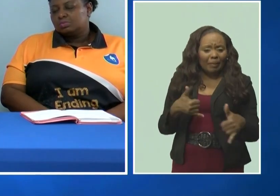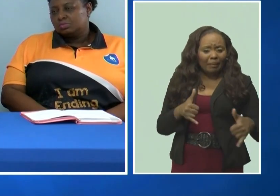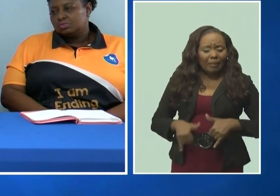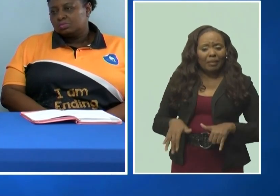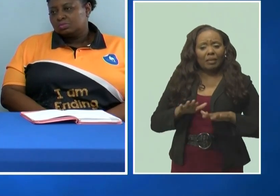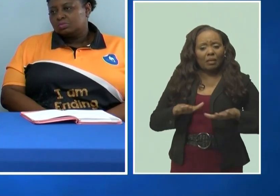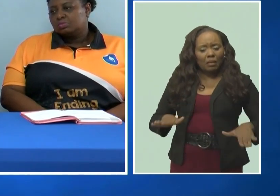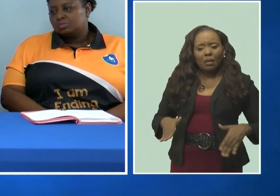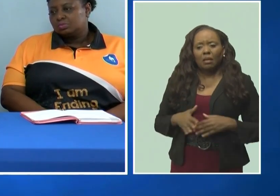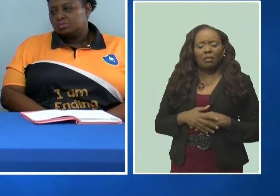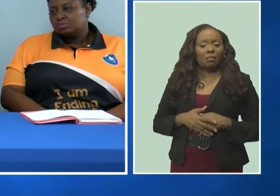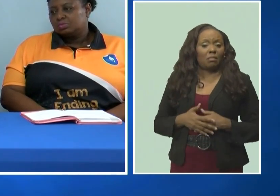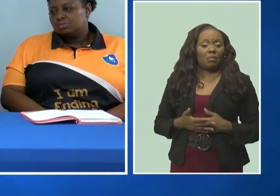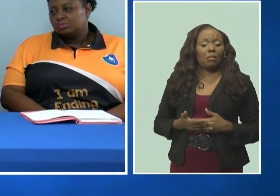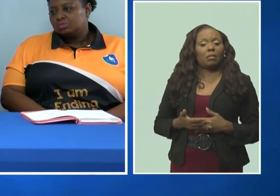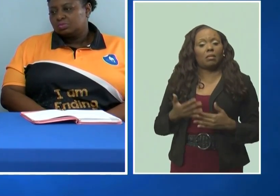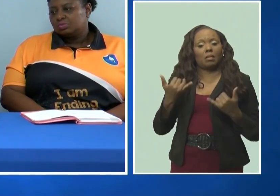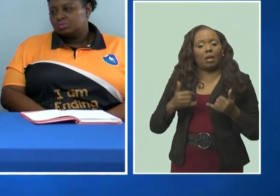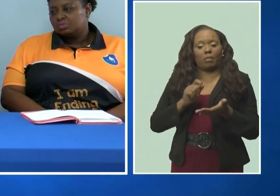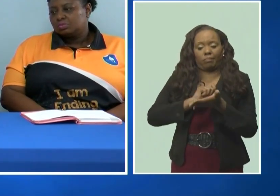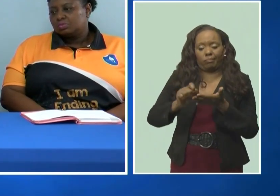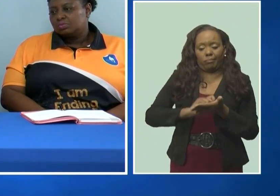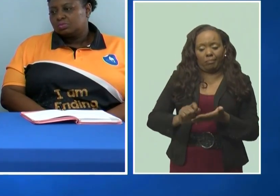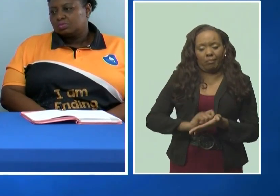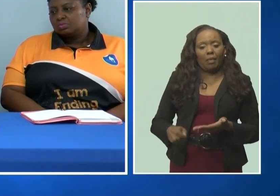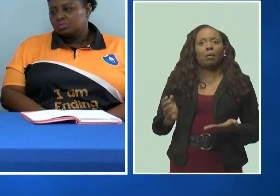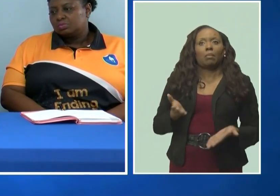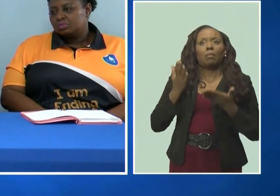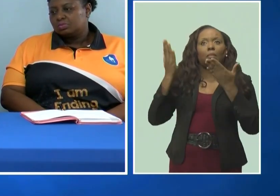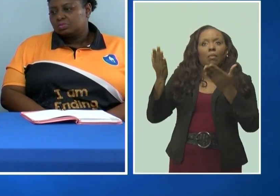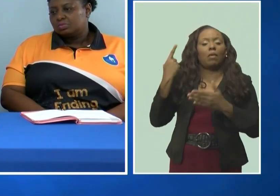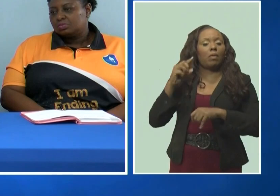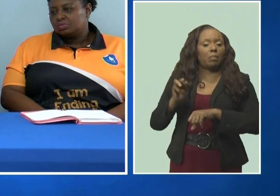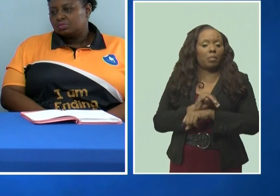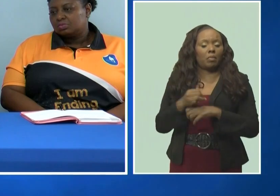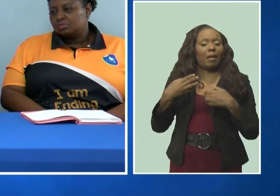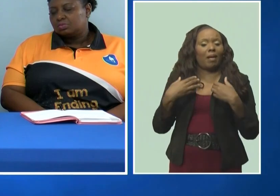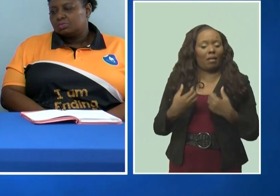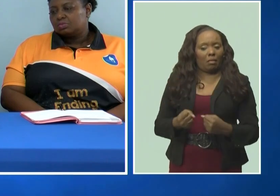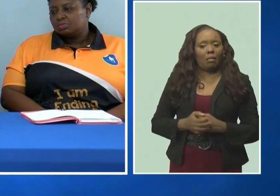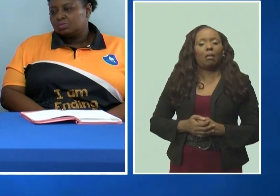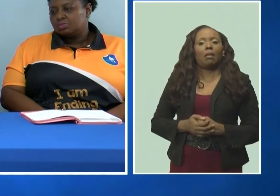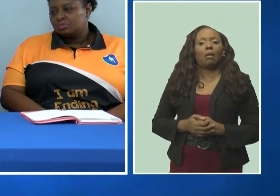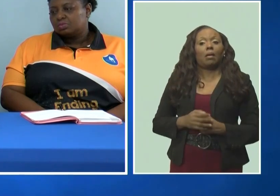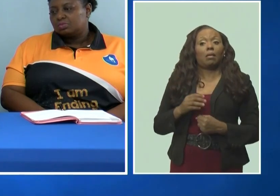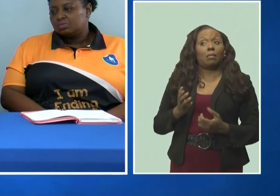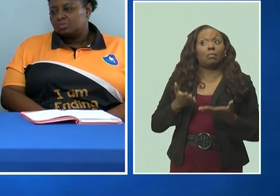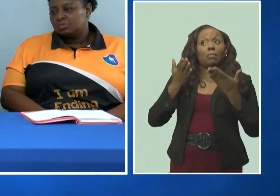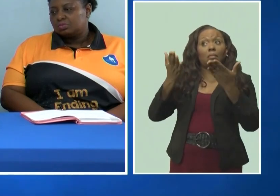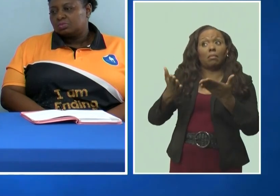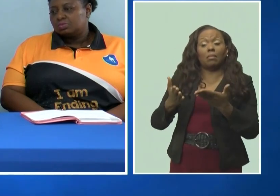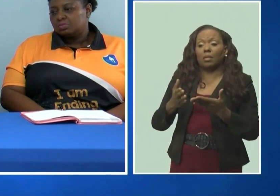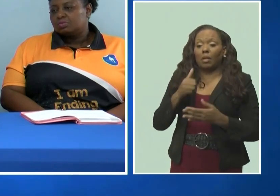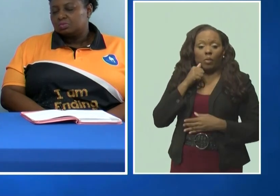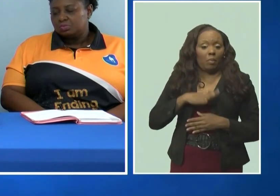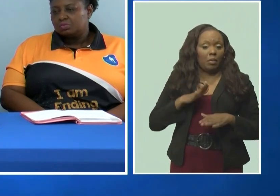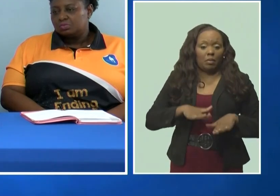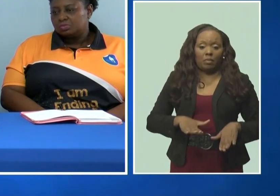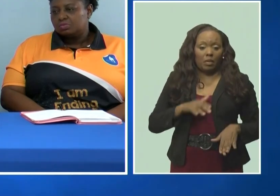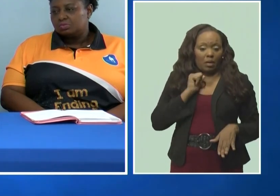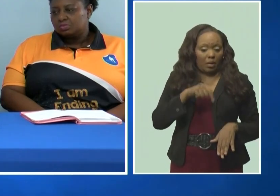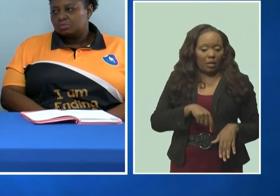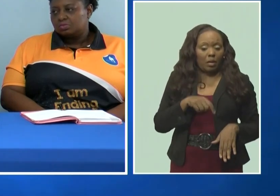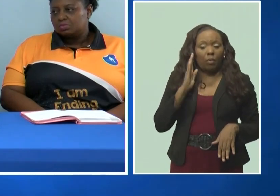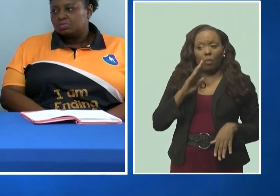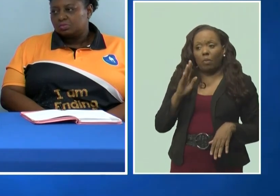and we put together a proposal to the Ministry of Health and Wellness, and once they consider that, then there would be no need for the women and children to be here. They will be at a